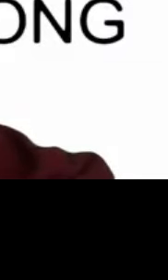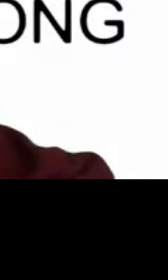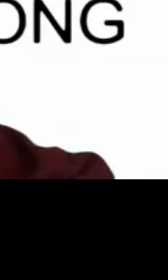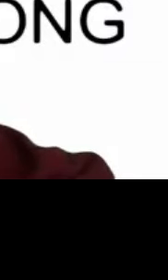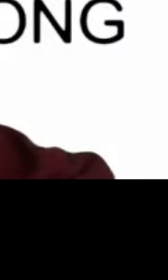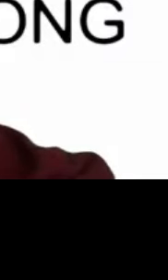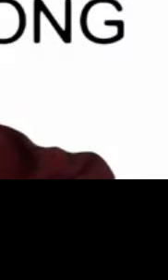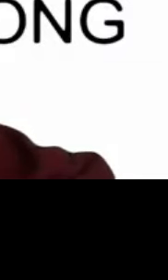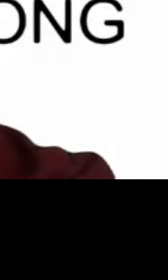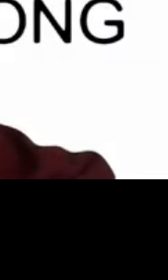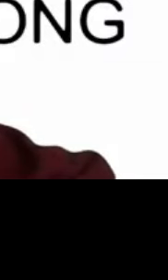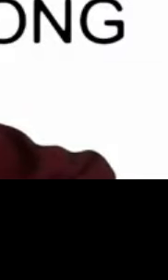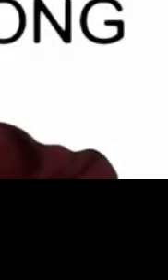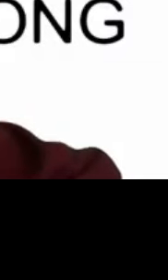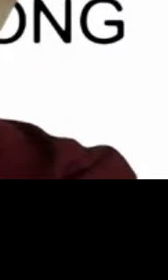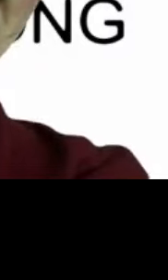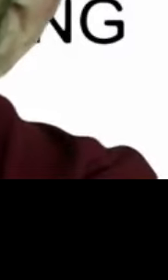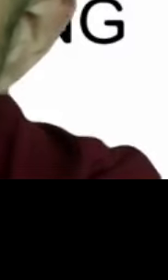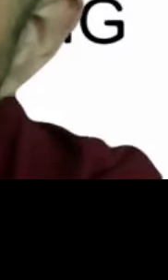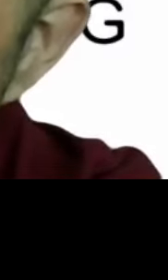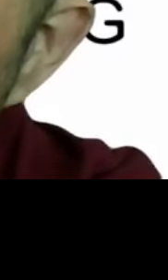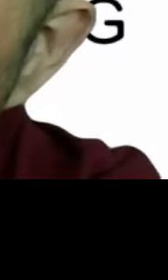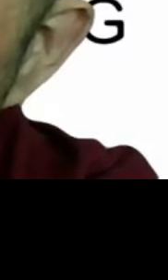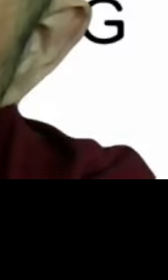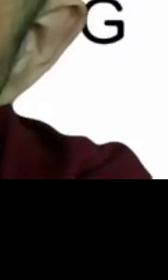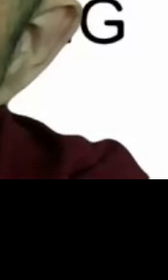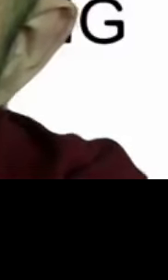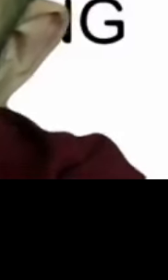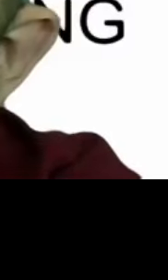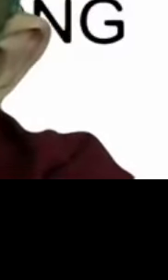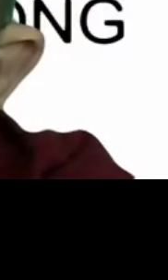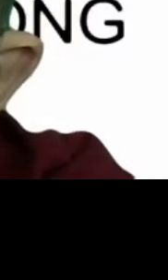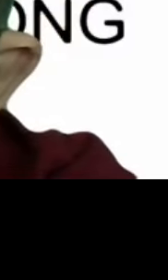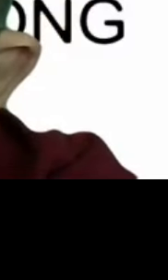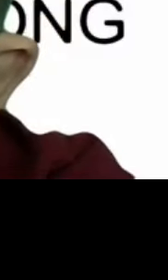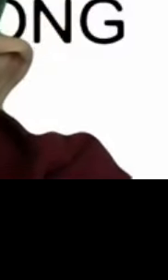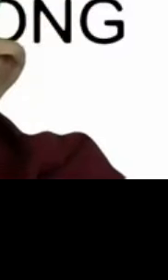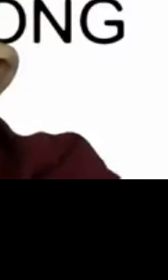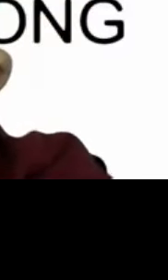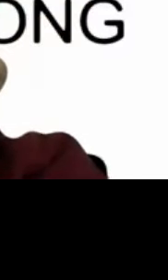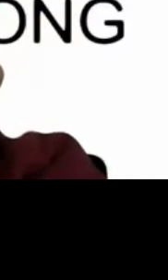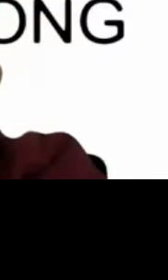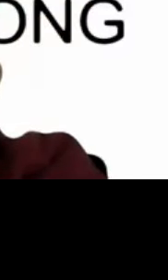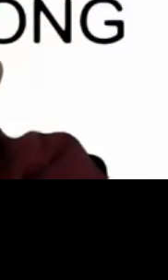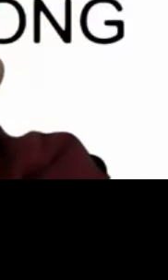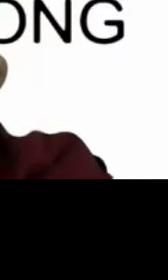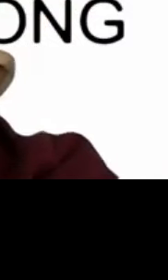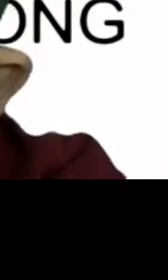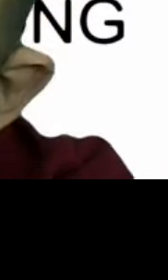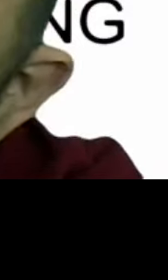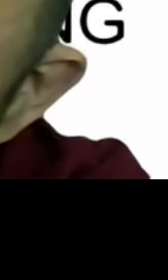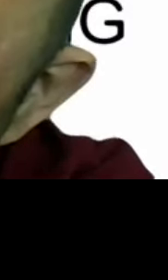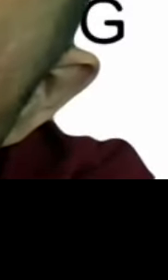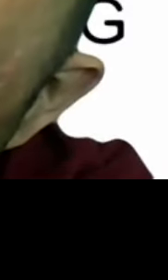mandate the inclusion of persons with disability in the disaster preparedness